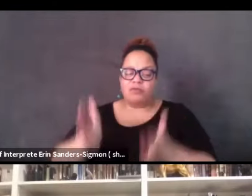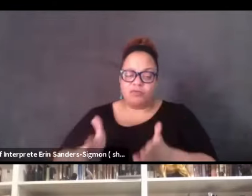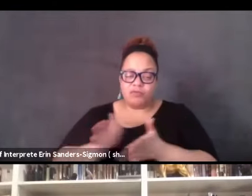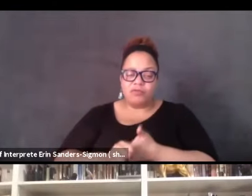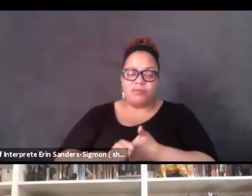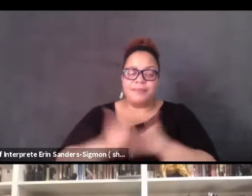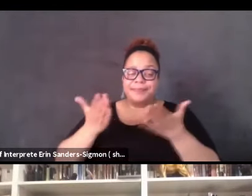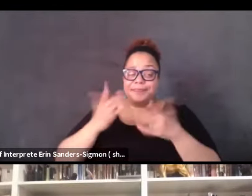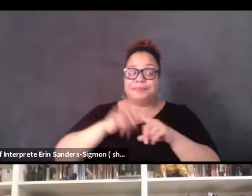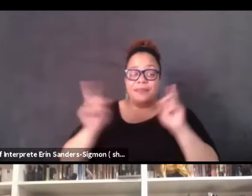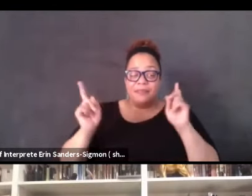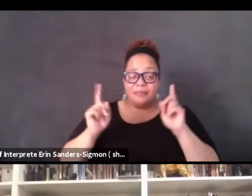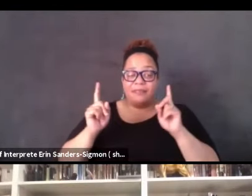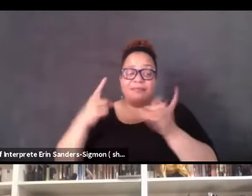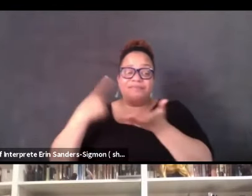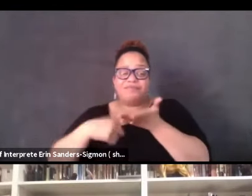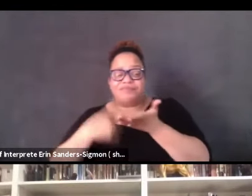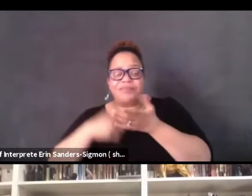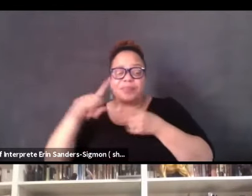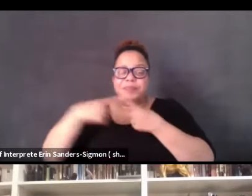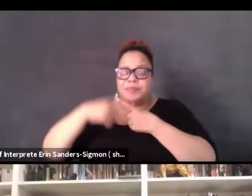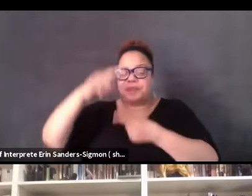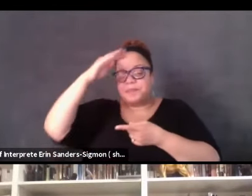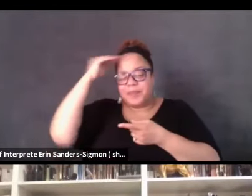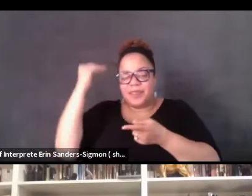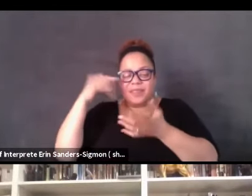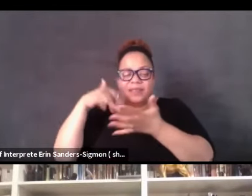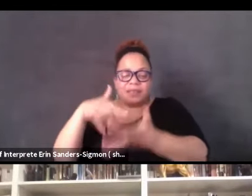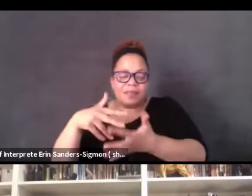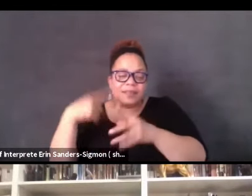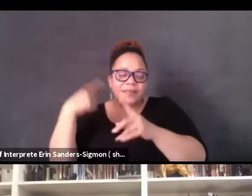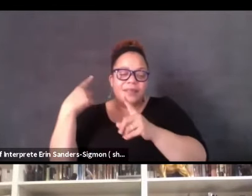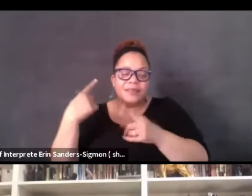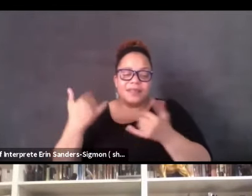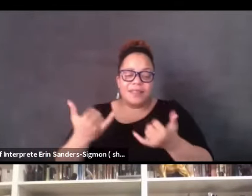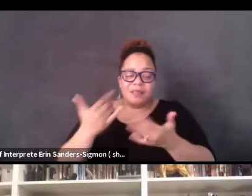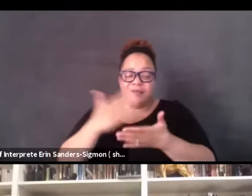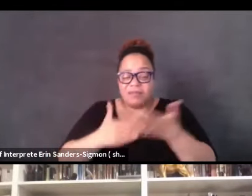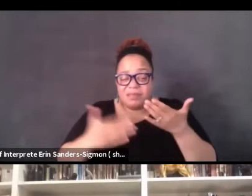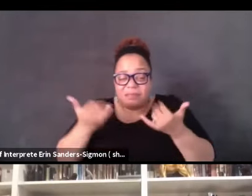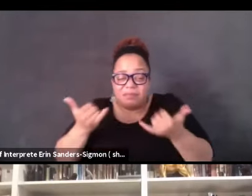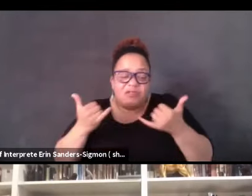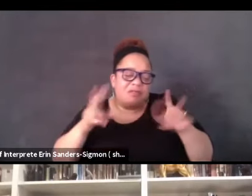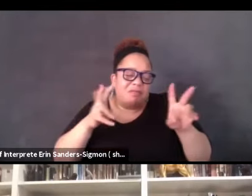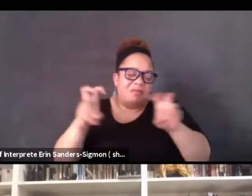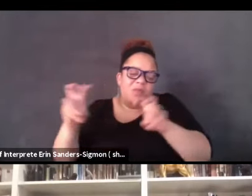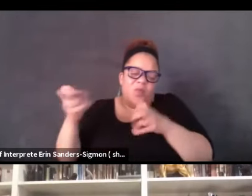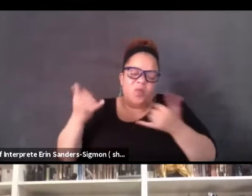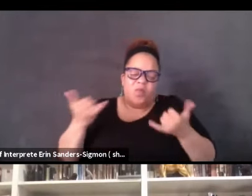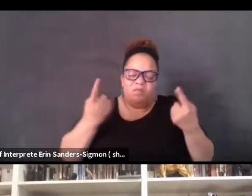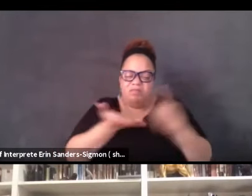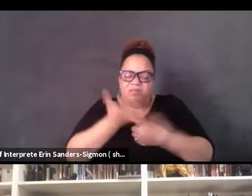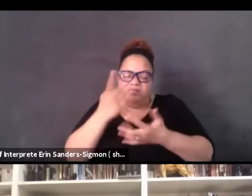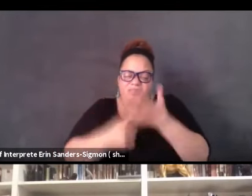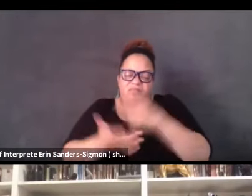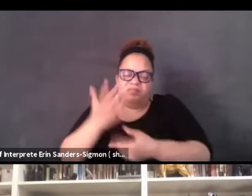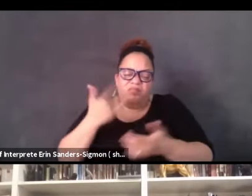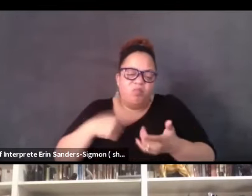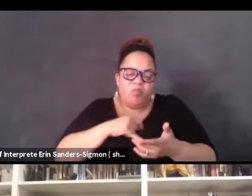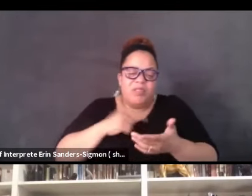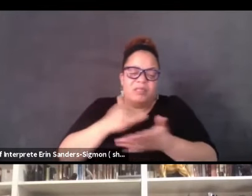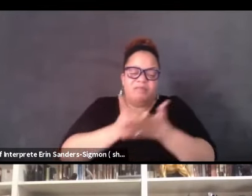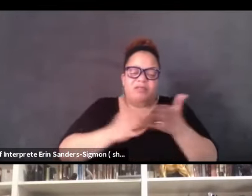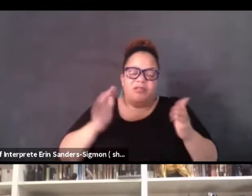to contemporary issues and what we need to do as artists to use our voices and our platforms. This man is about who he